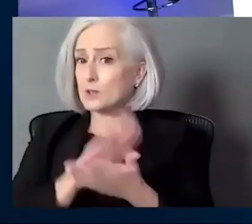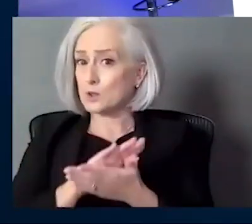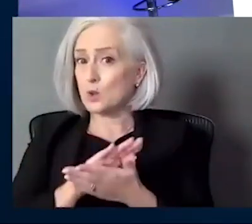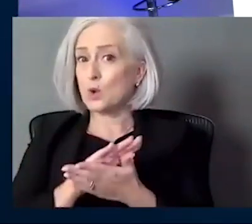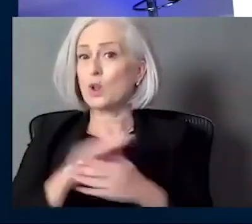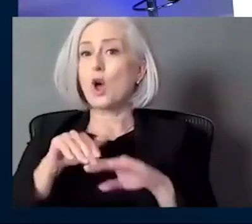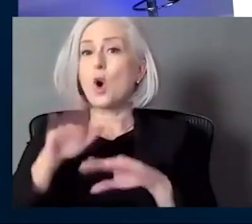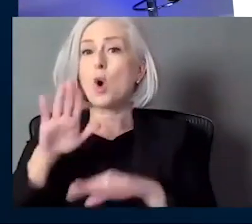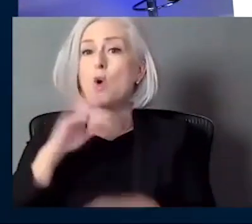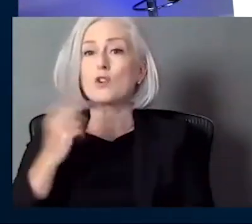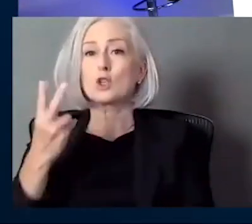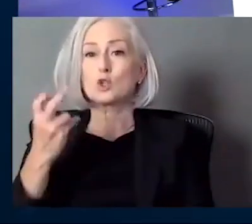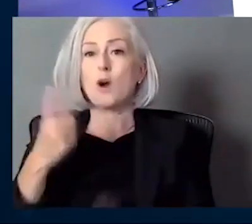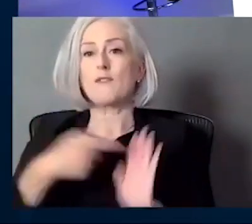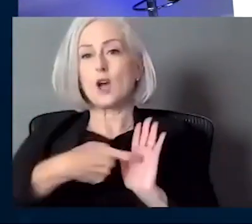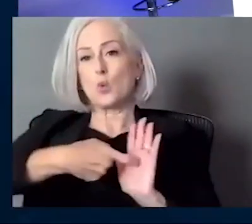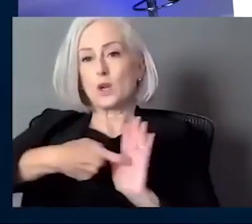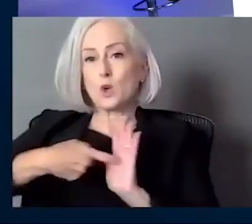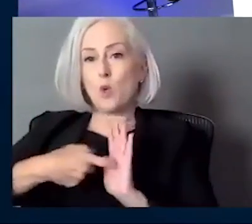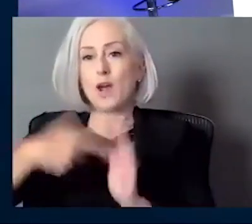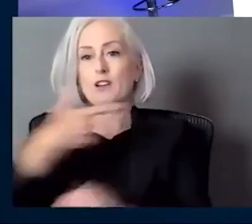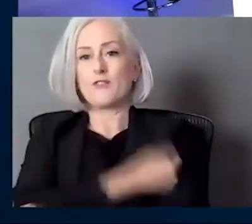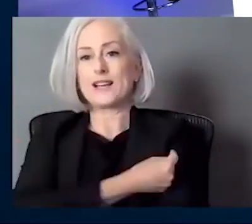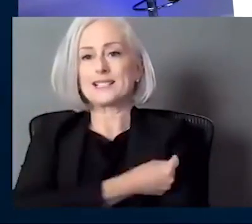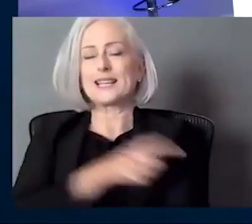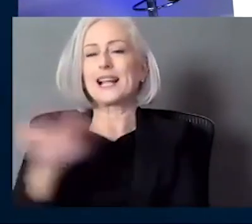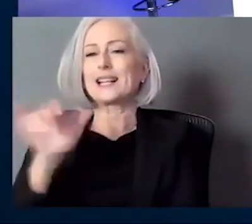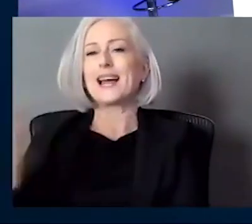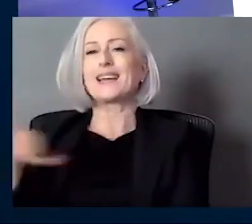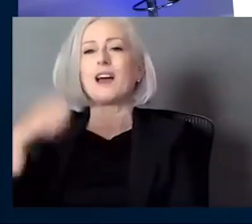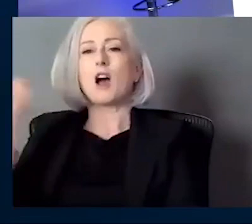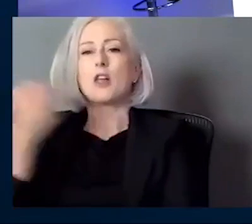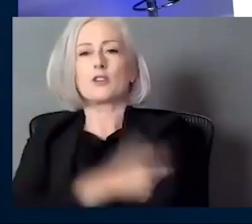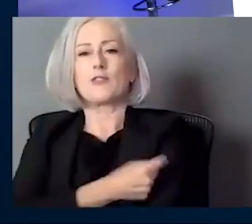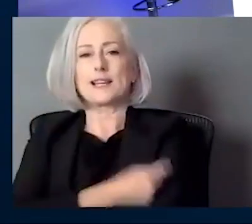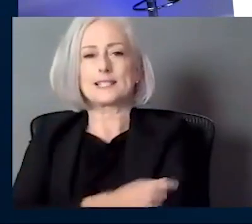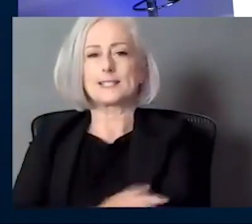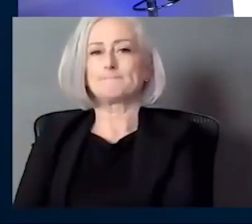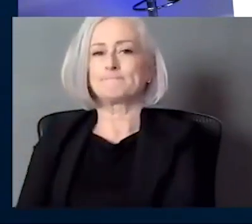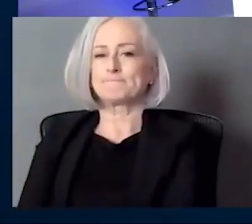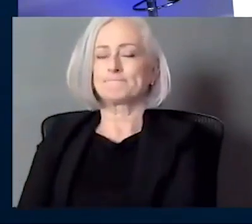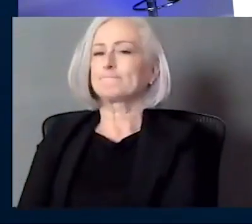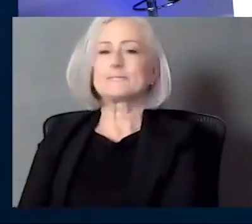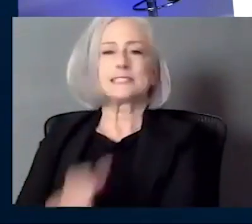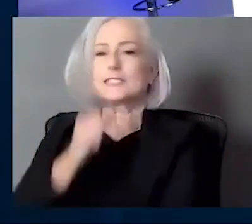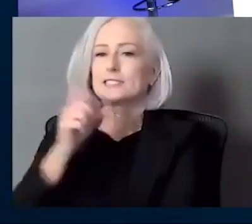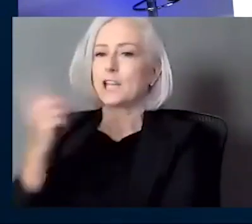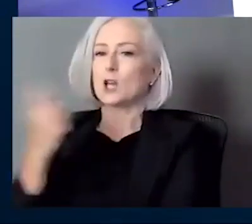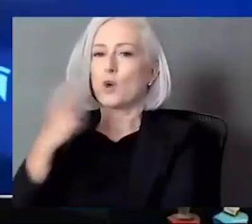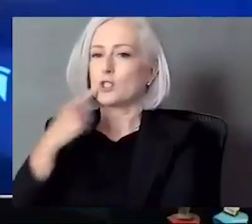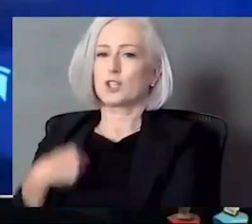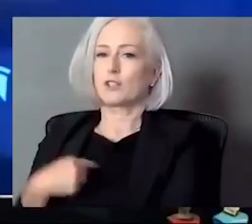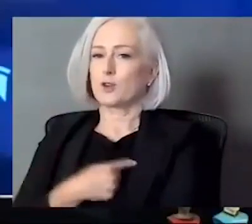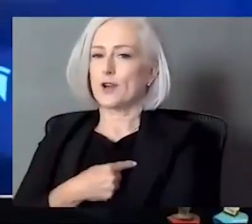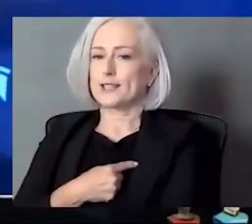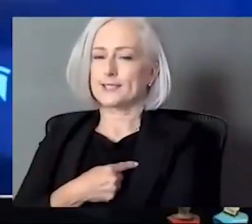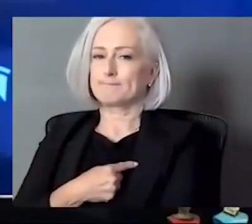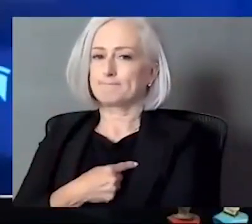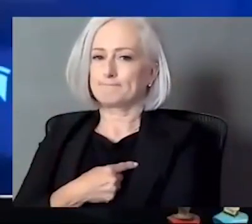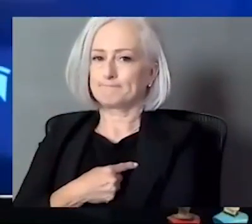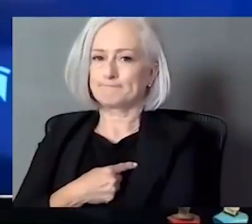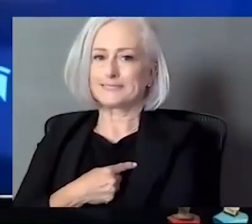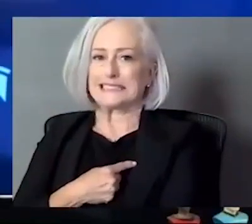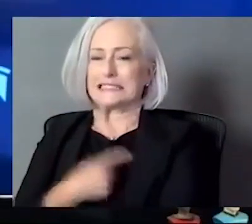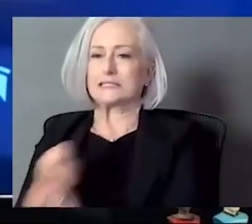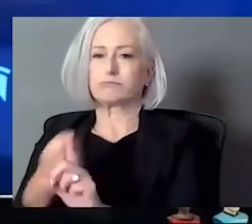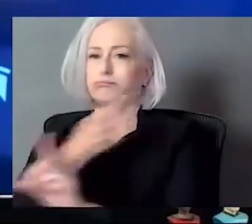require vaccines like other required vaccines? I'm not sure that's a question for us. Yeah. I think that we'd be swimming out of our lane. Some